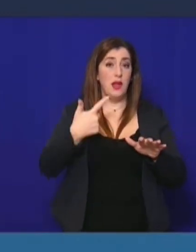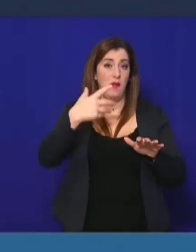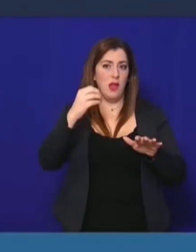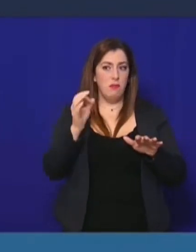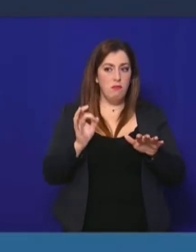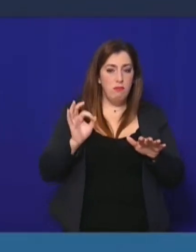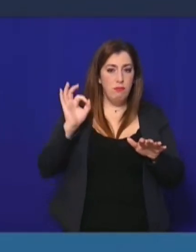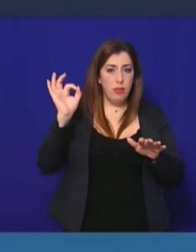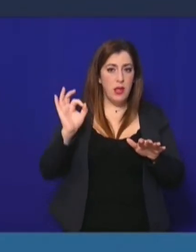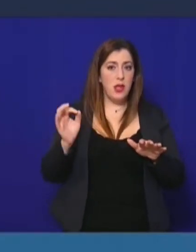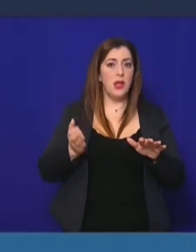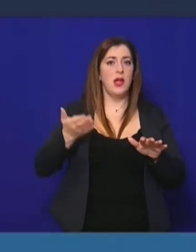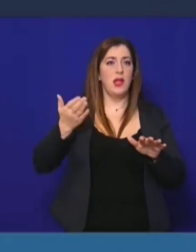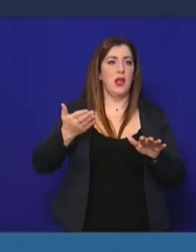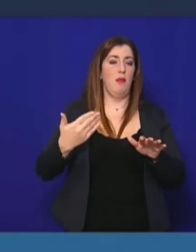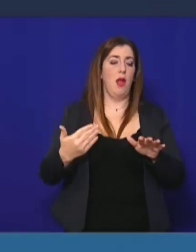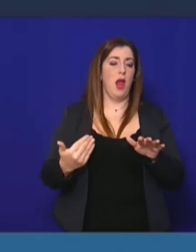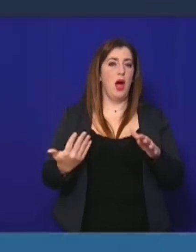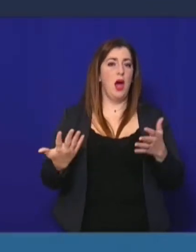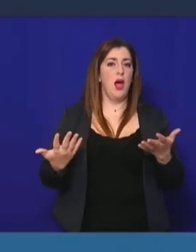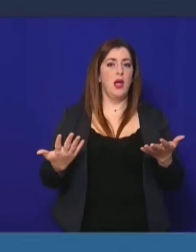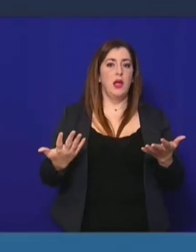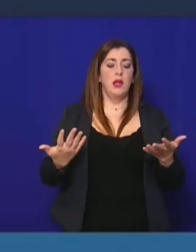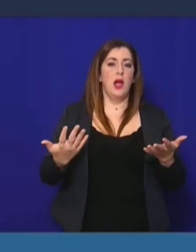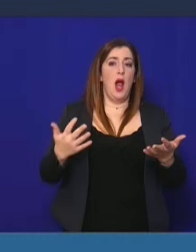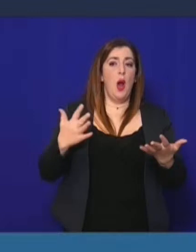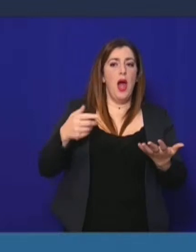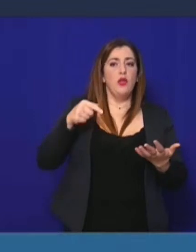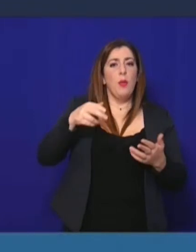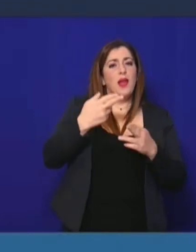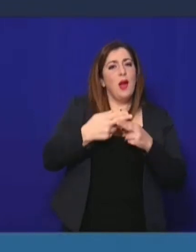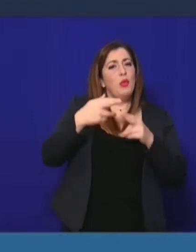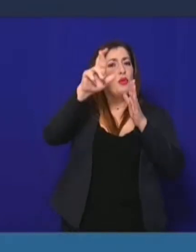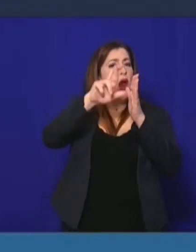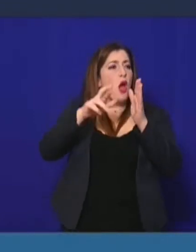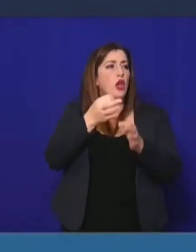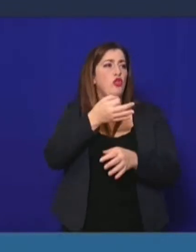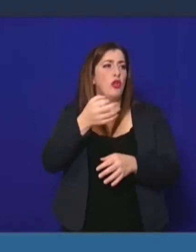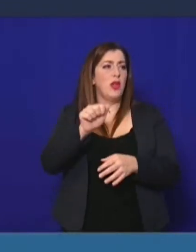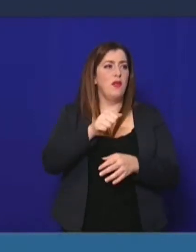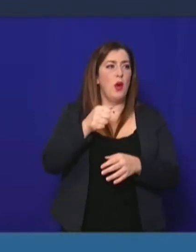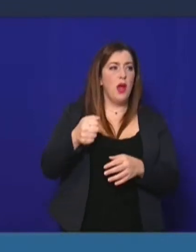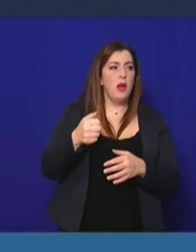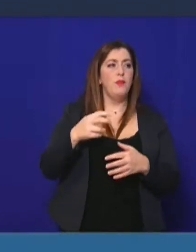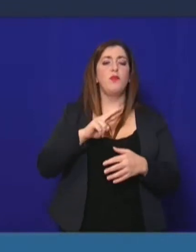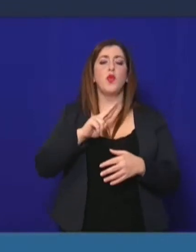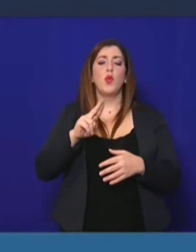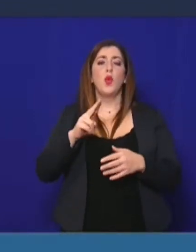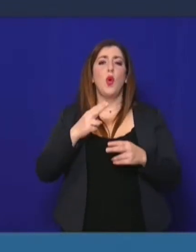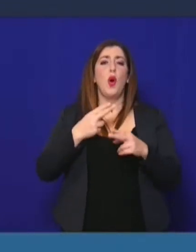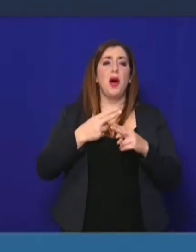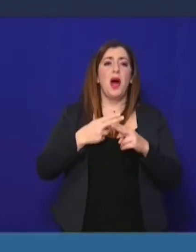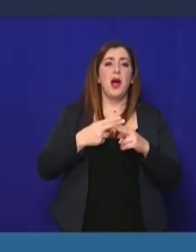nisimgħu dwar il-kwarantina, dwar il-multi, x'qed isir minn dan ir-rigward?